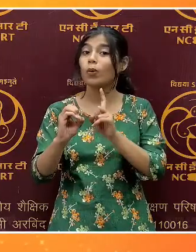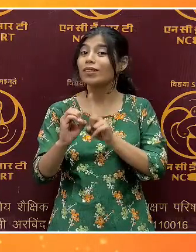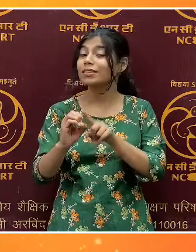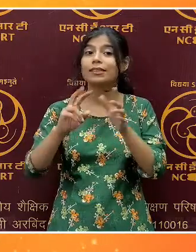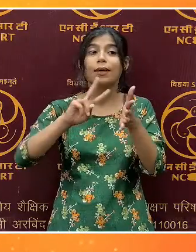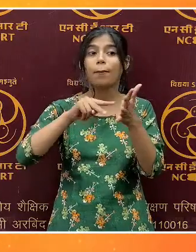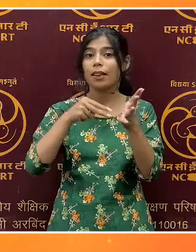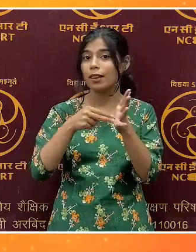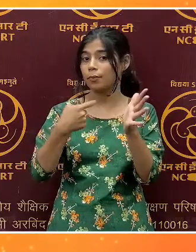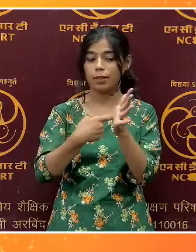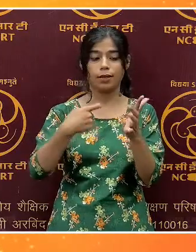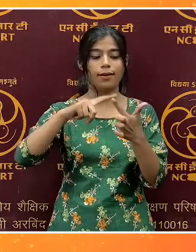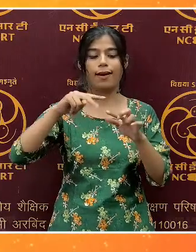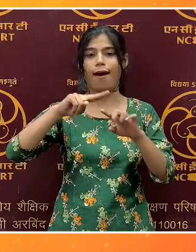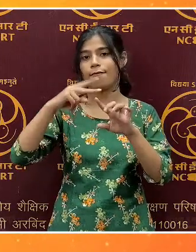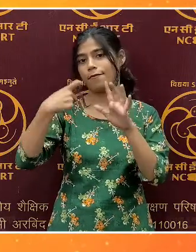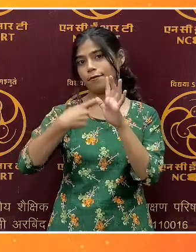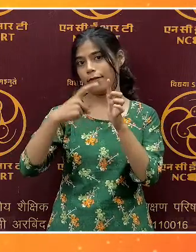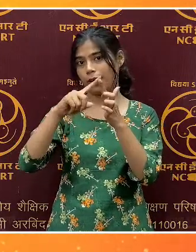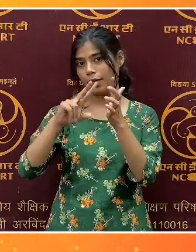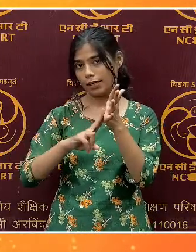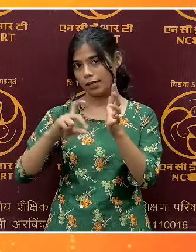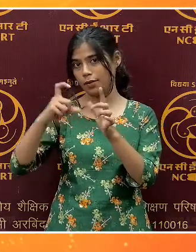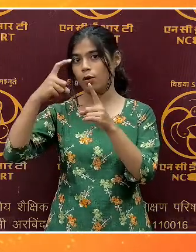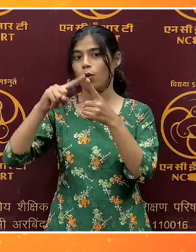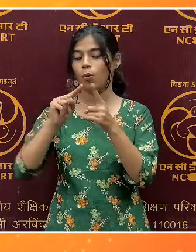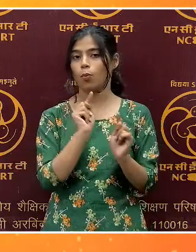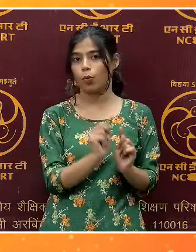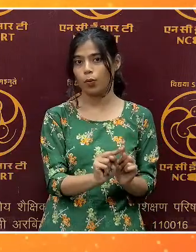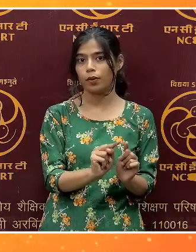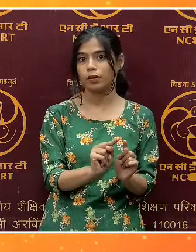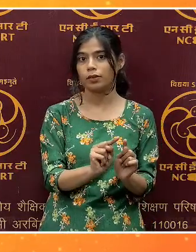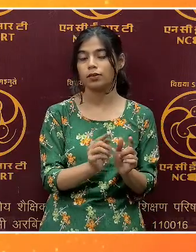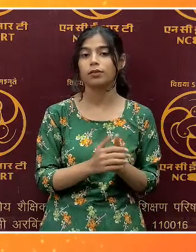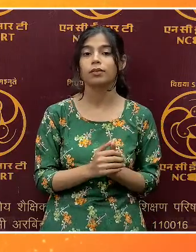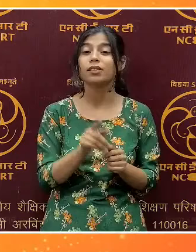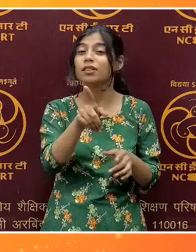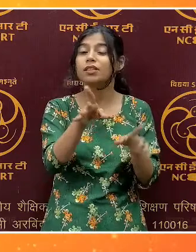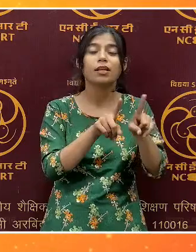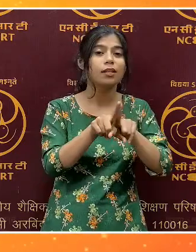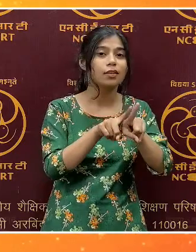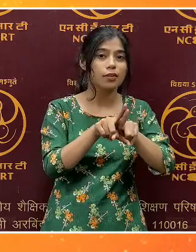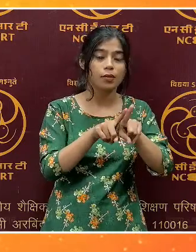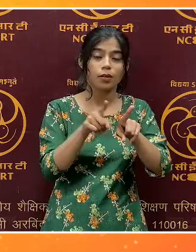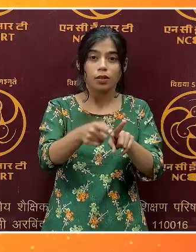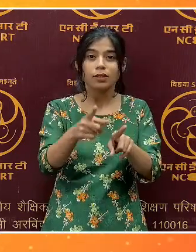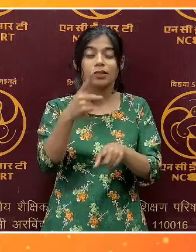we generally called origin. For simplicity, here in this example we have